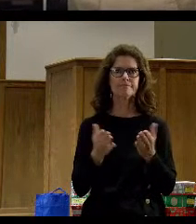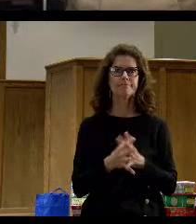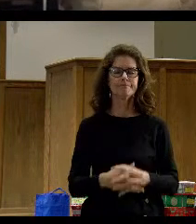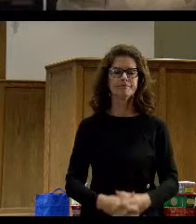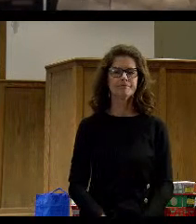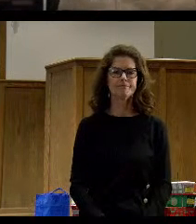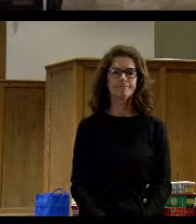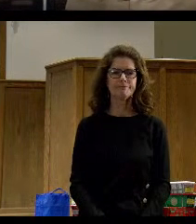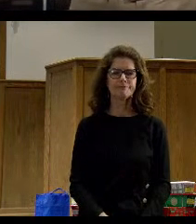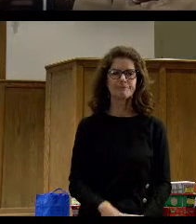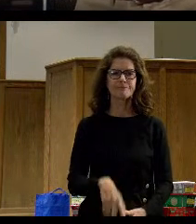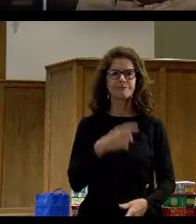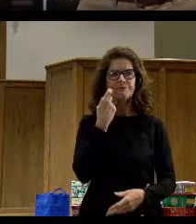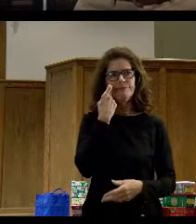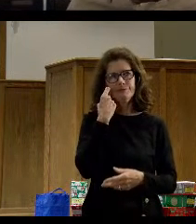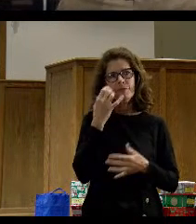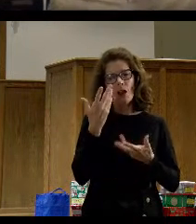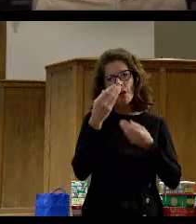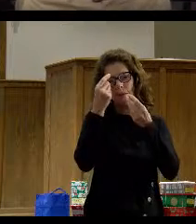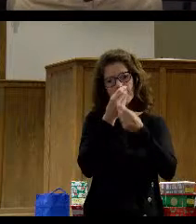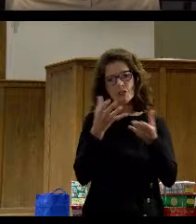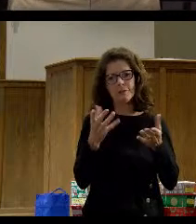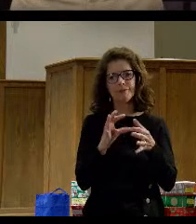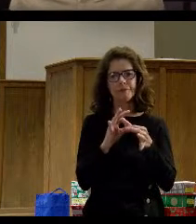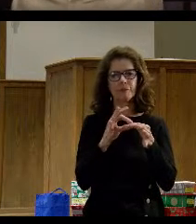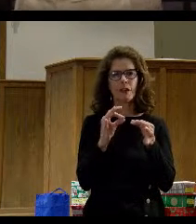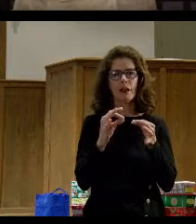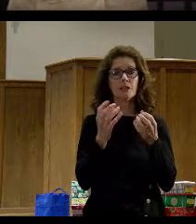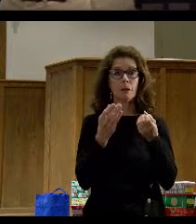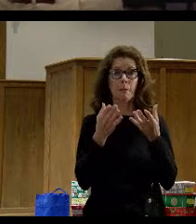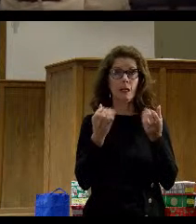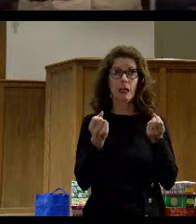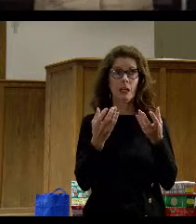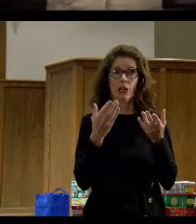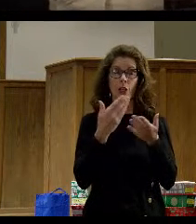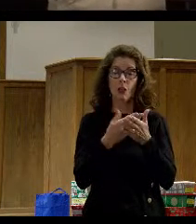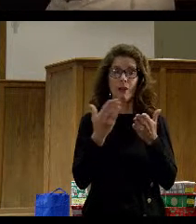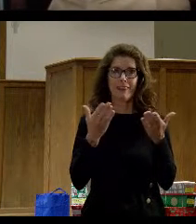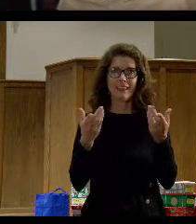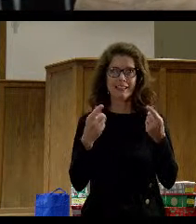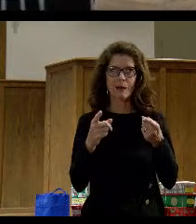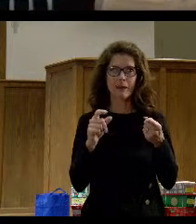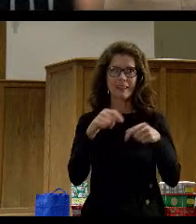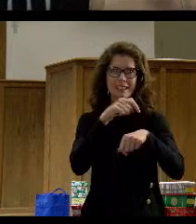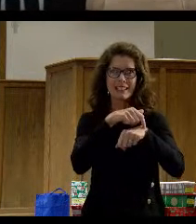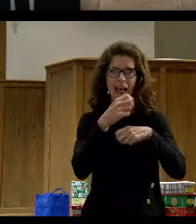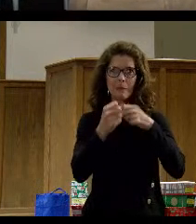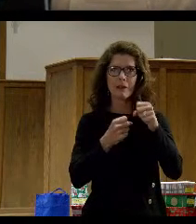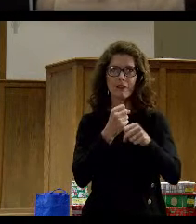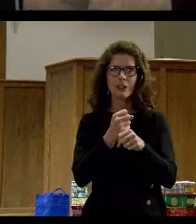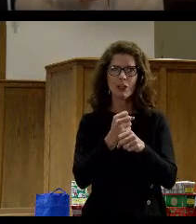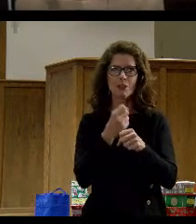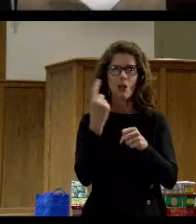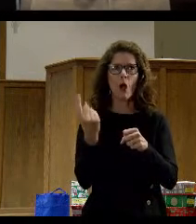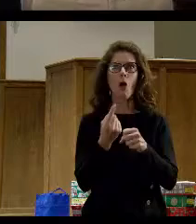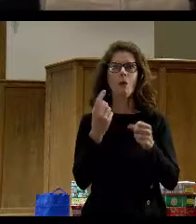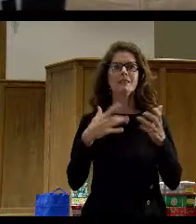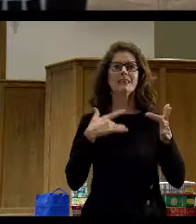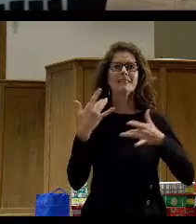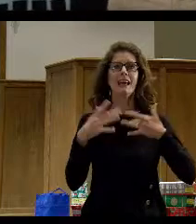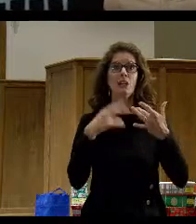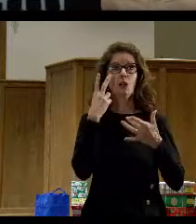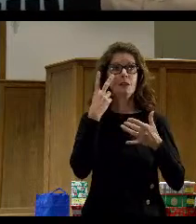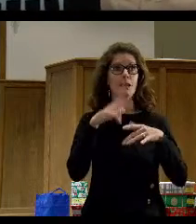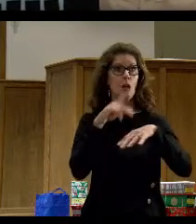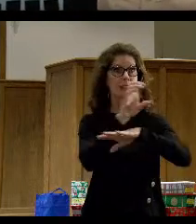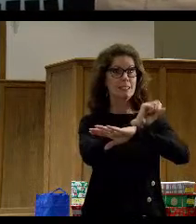As I mentioned, there's so many good things going on. This time of year is always exciting to me. You see it kind of visibly represented here on the stage.